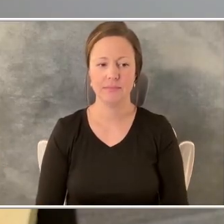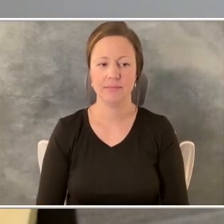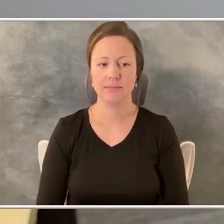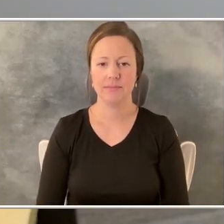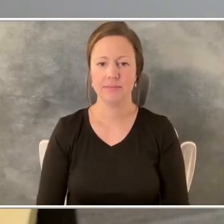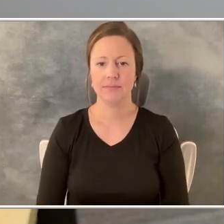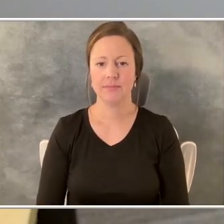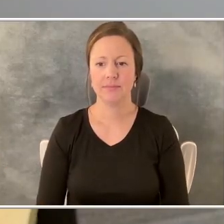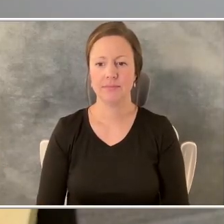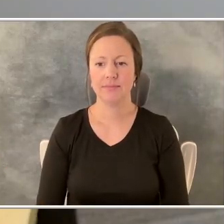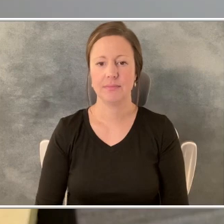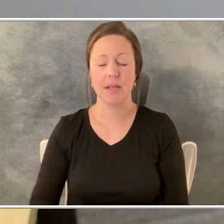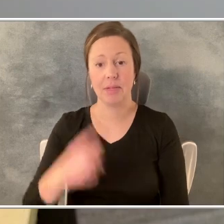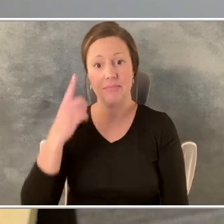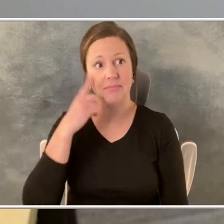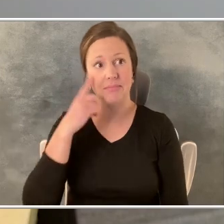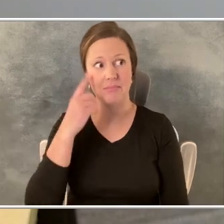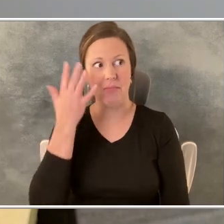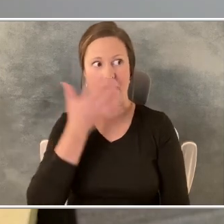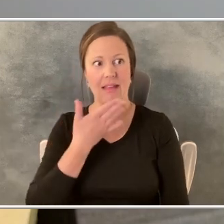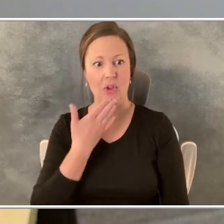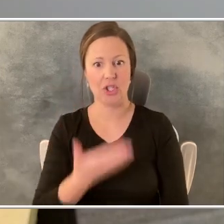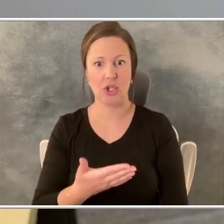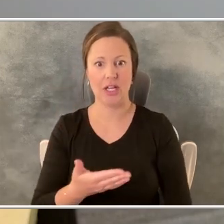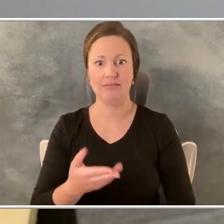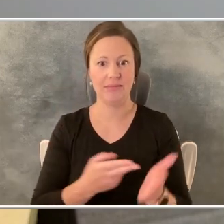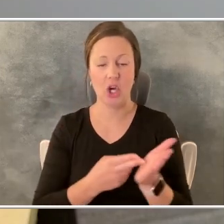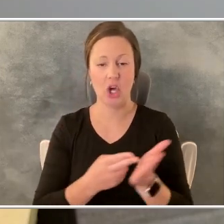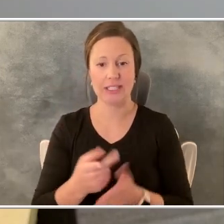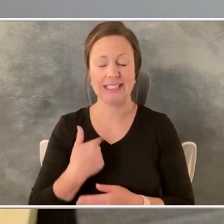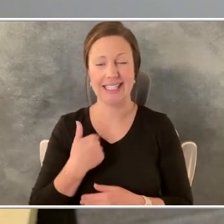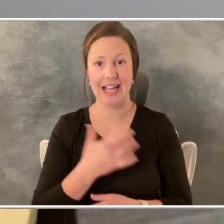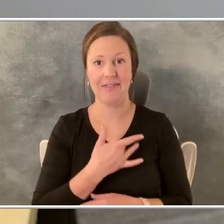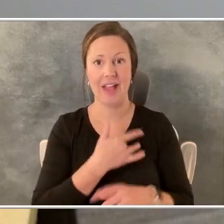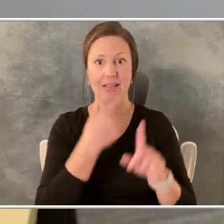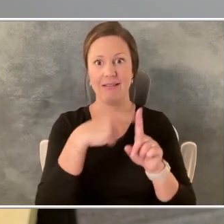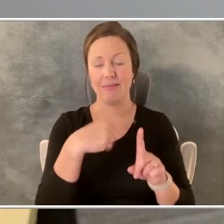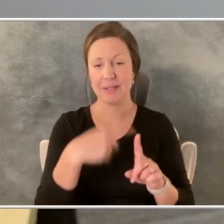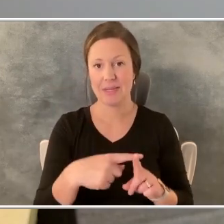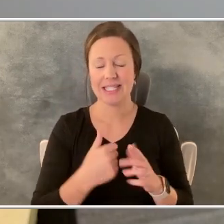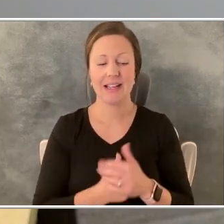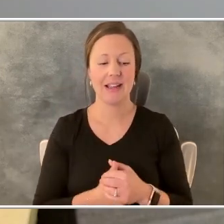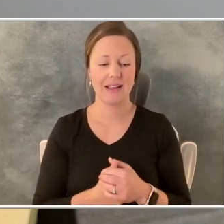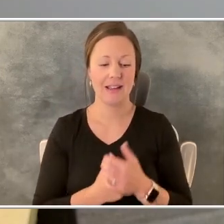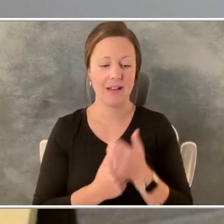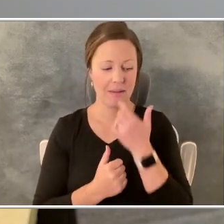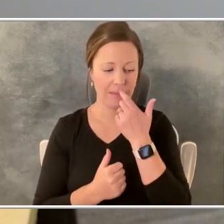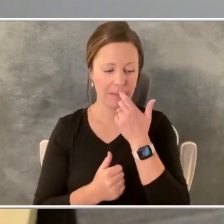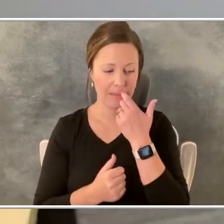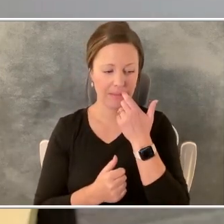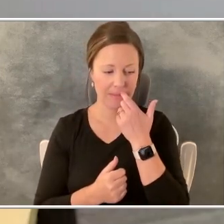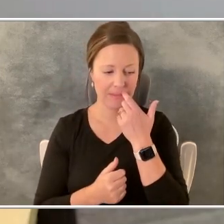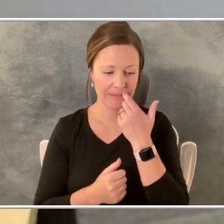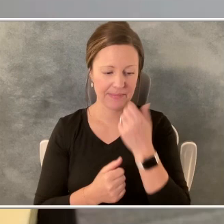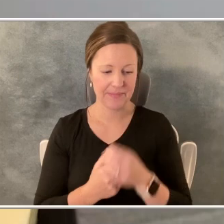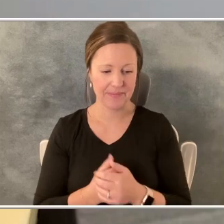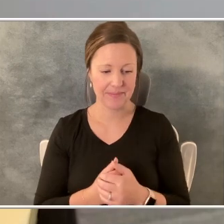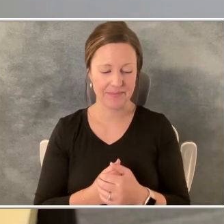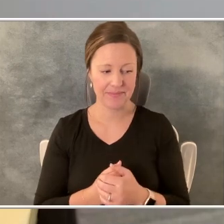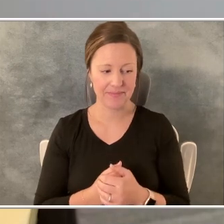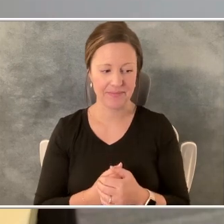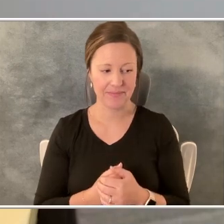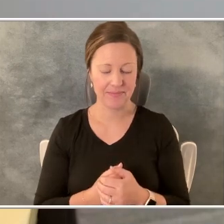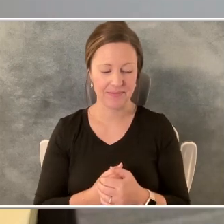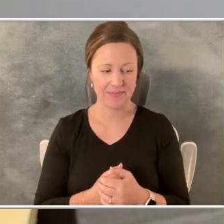I think it looks good. Honestly, I'm optimistic. I think the pendulum swings in a lot of the